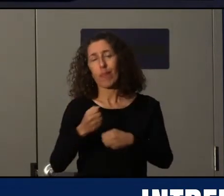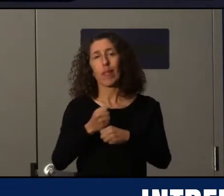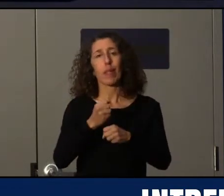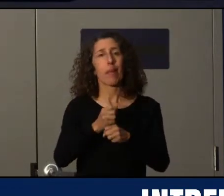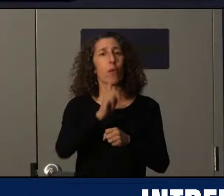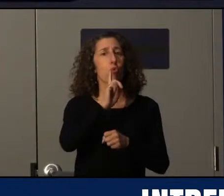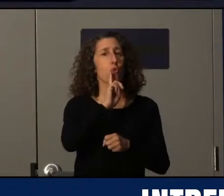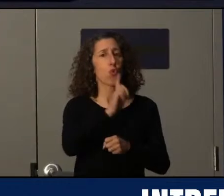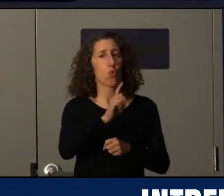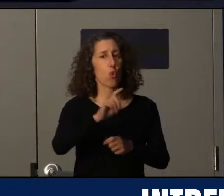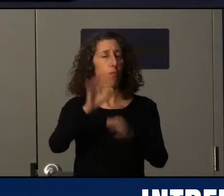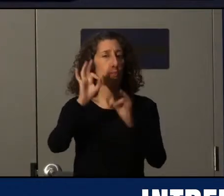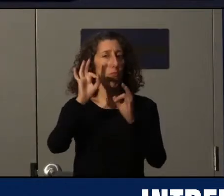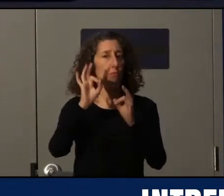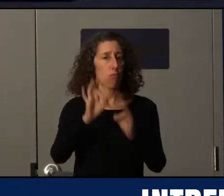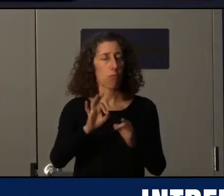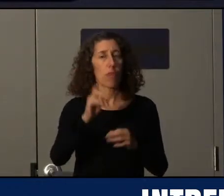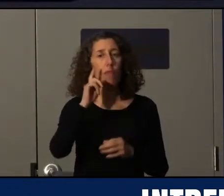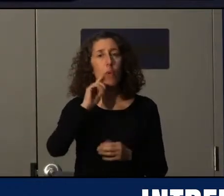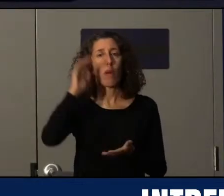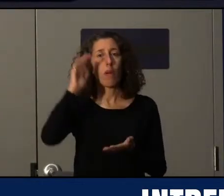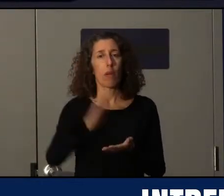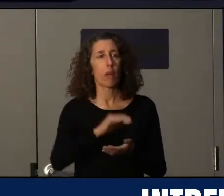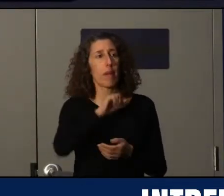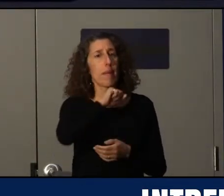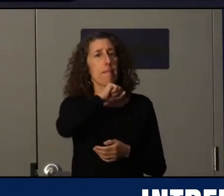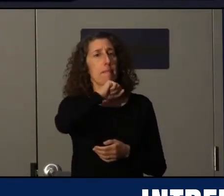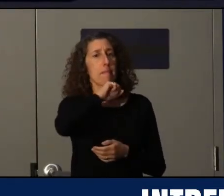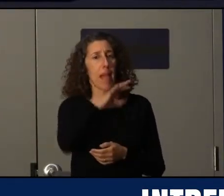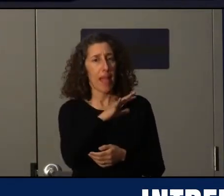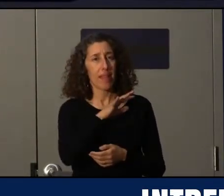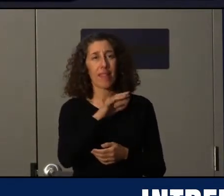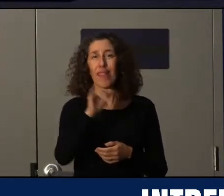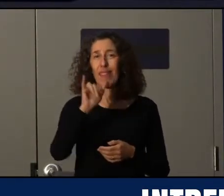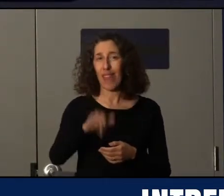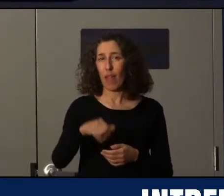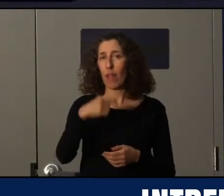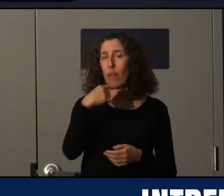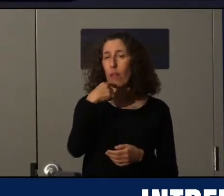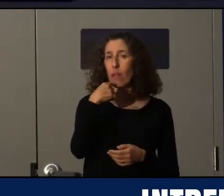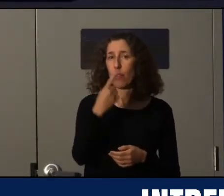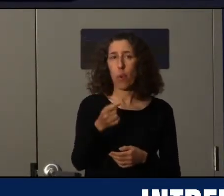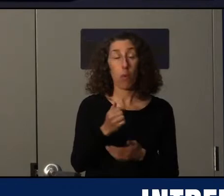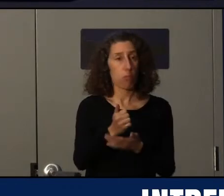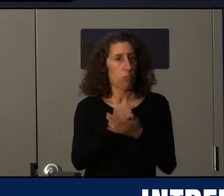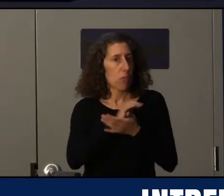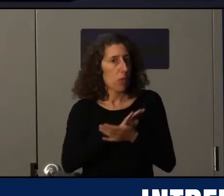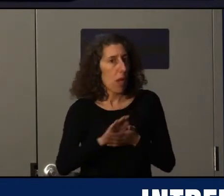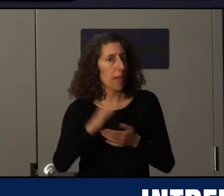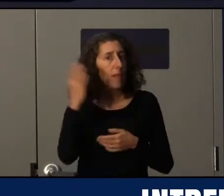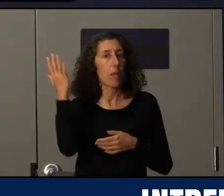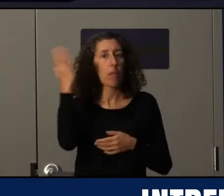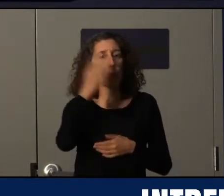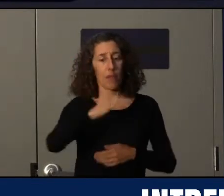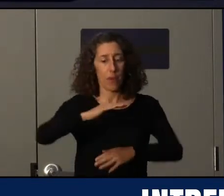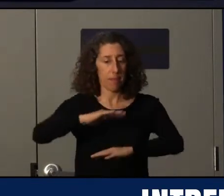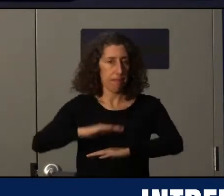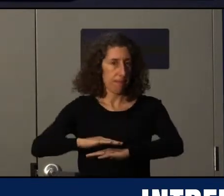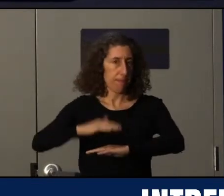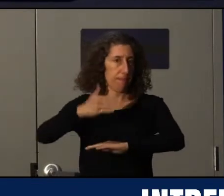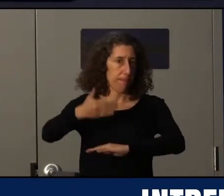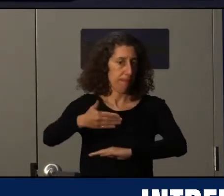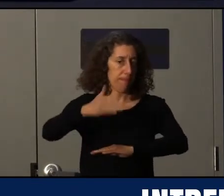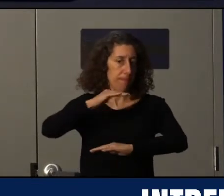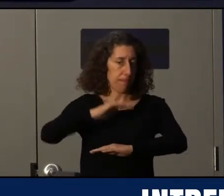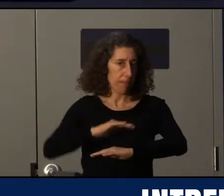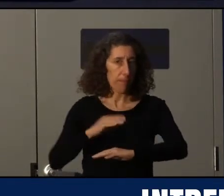And so that's when, the Velcro, and they created this beautiful case for me to paint with. And on my YouTube